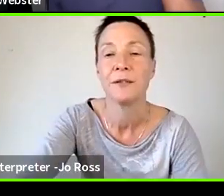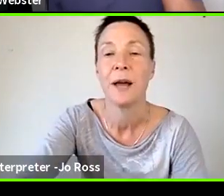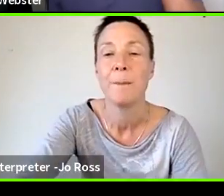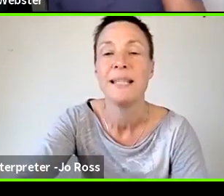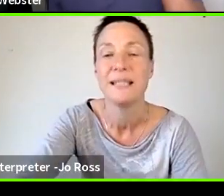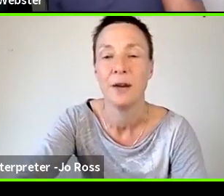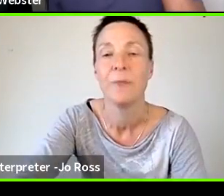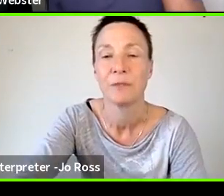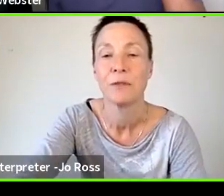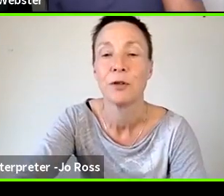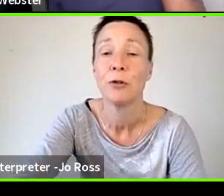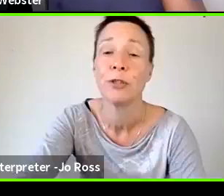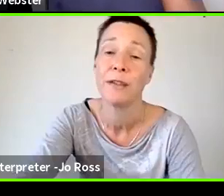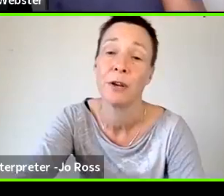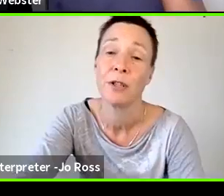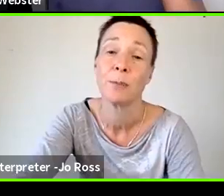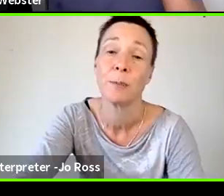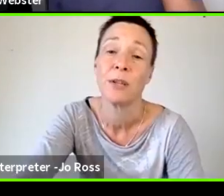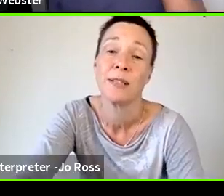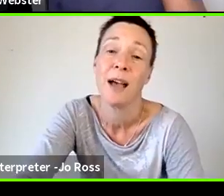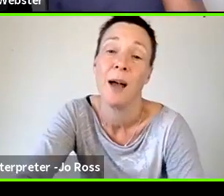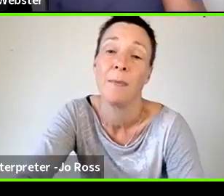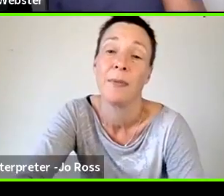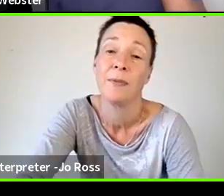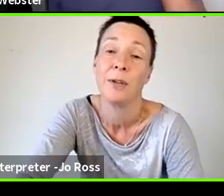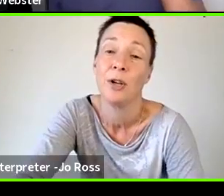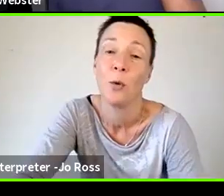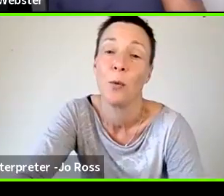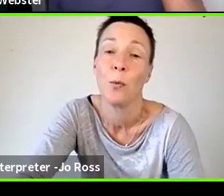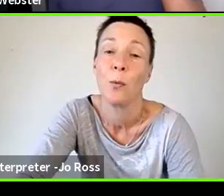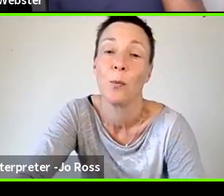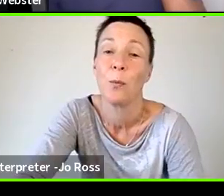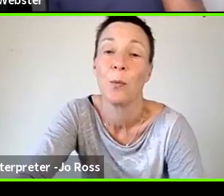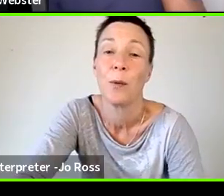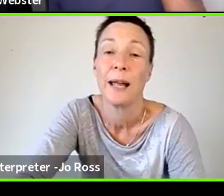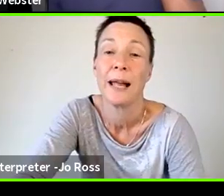creative media for neurodiverse, because